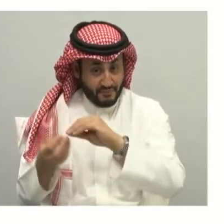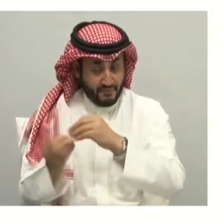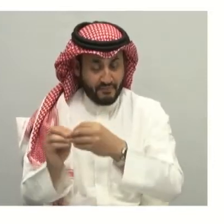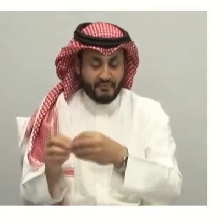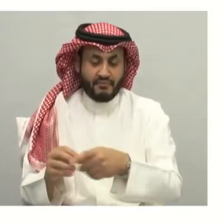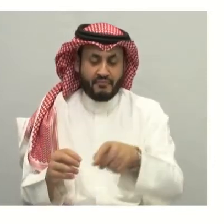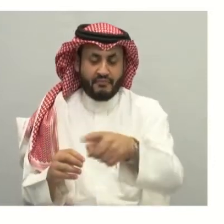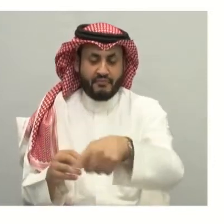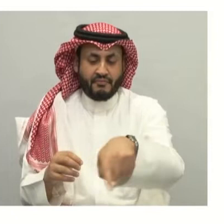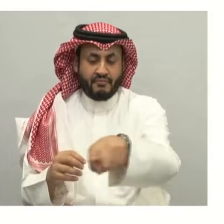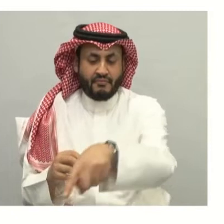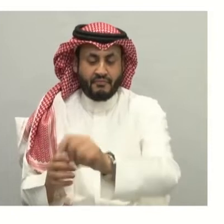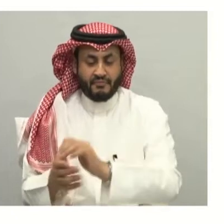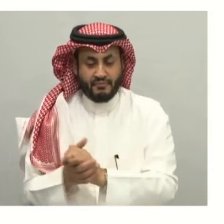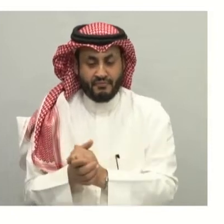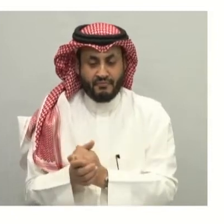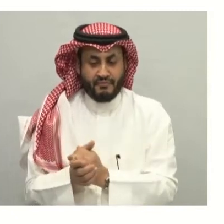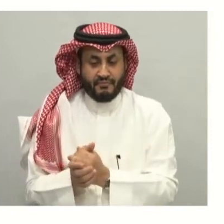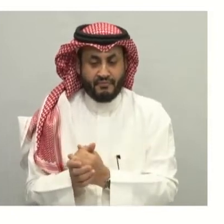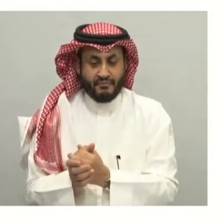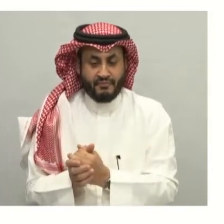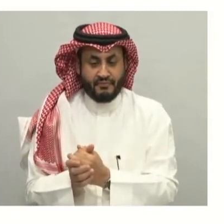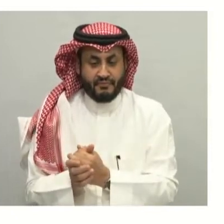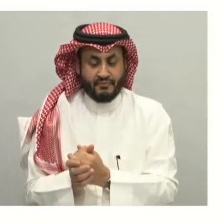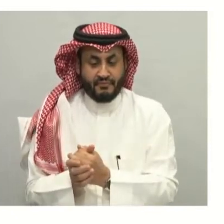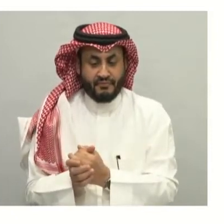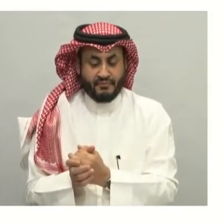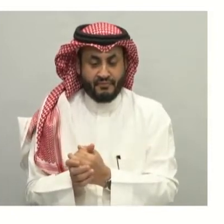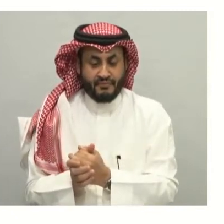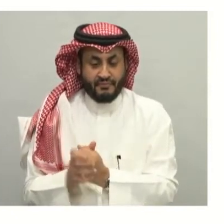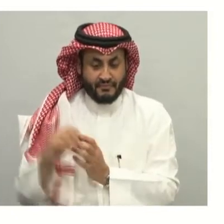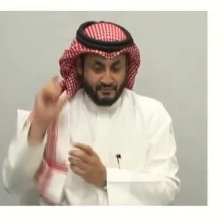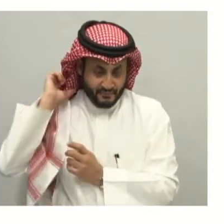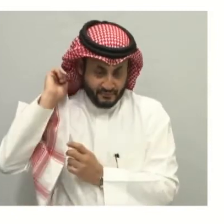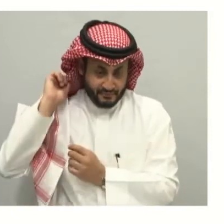So let's match white to the color white.